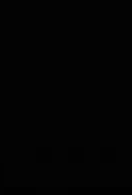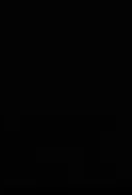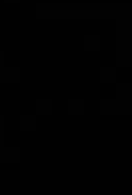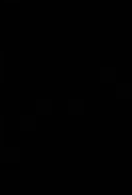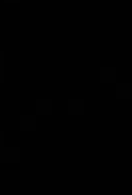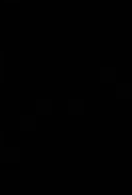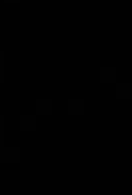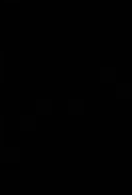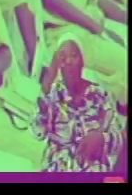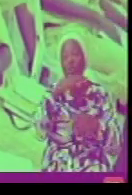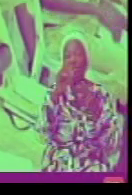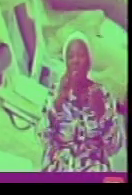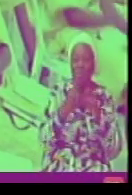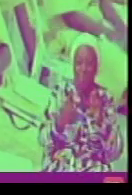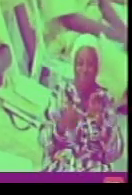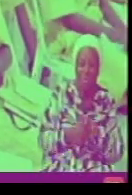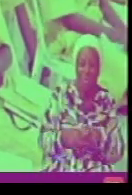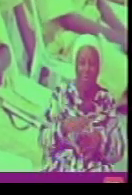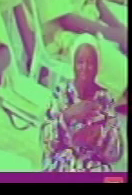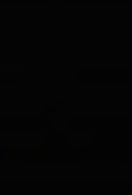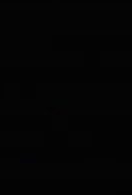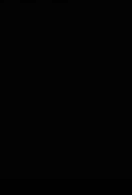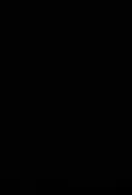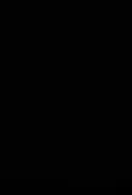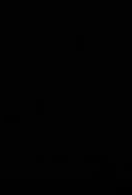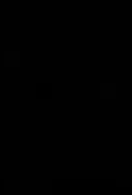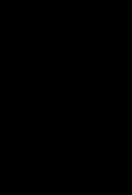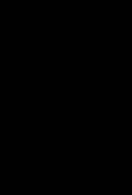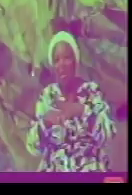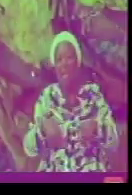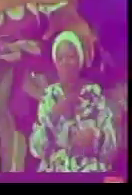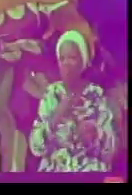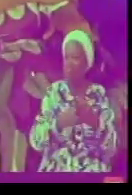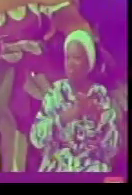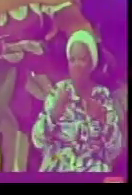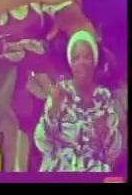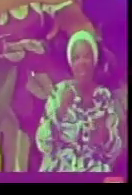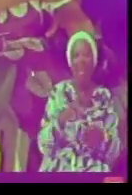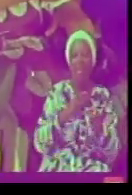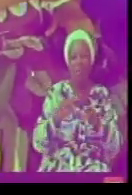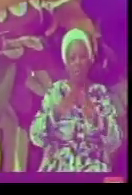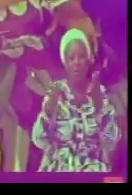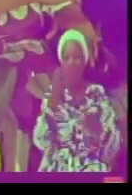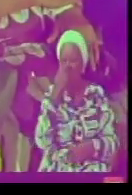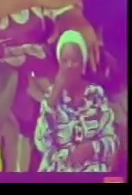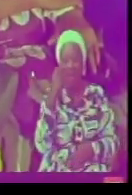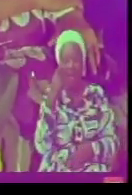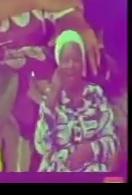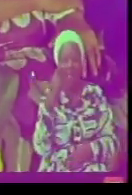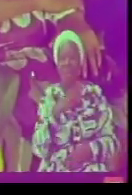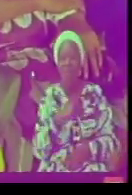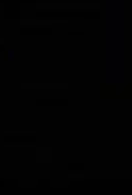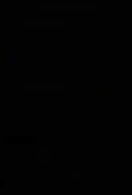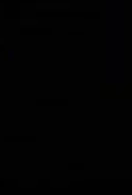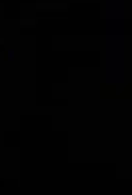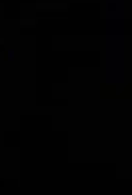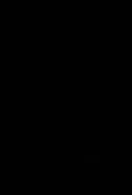vanish away. All that infirmity will vanish away. All that deformity will vanish